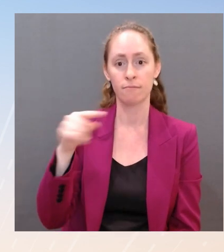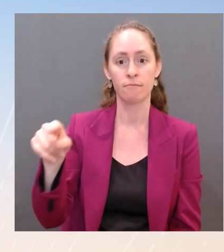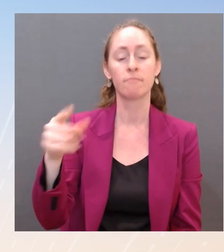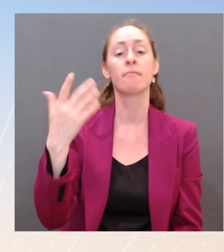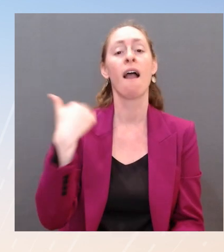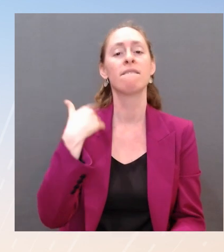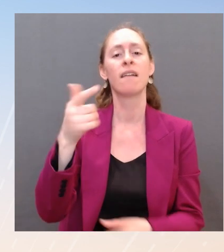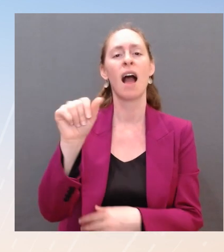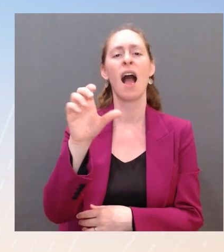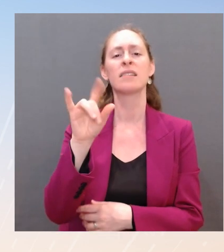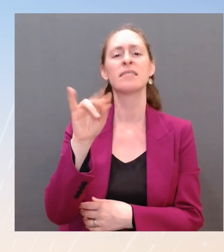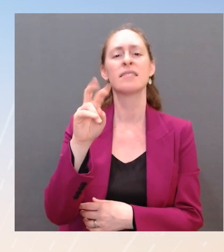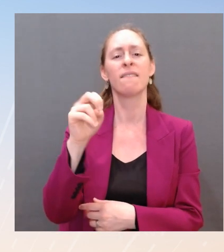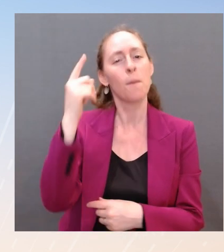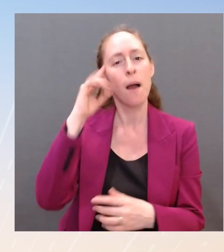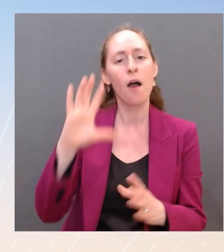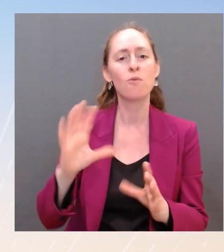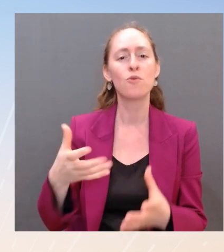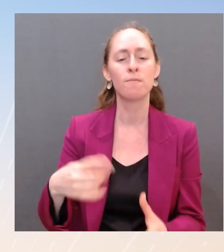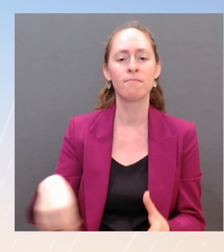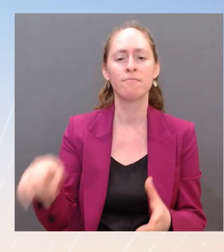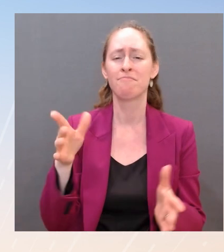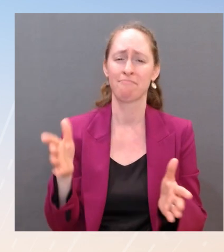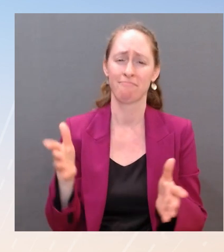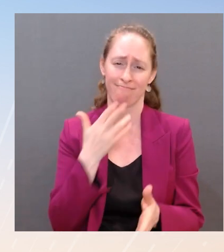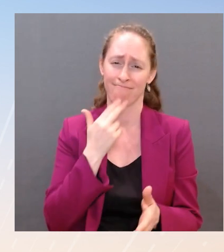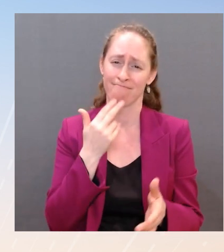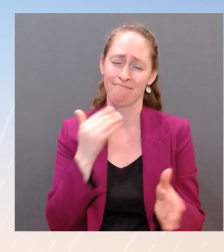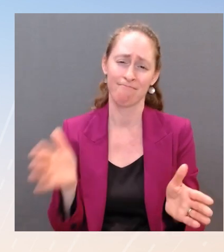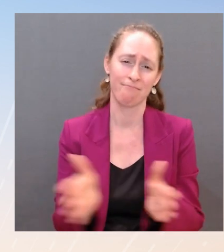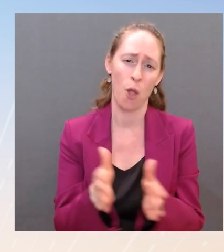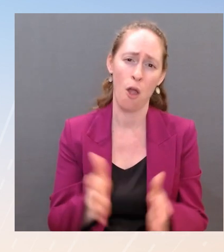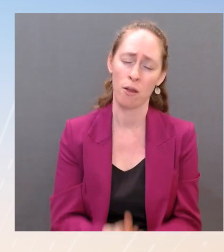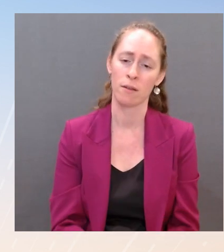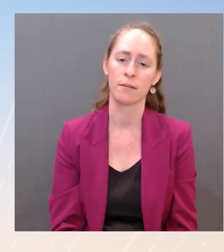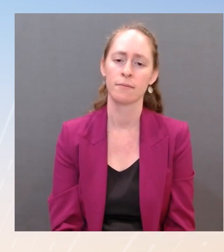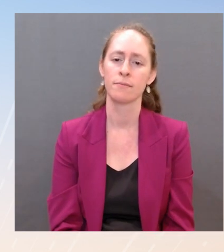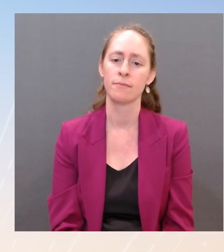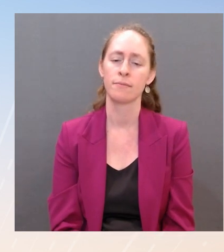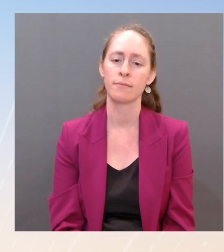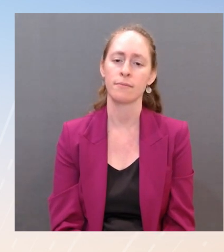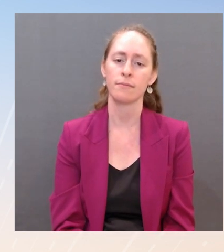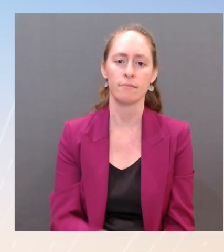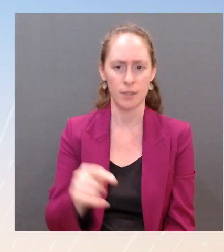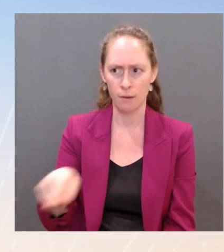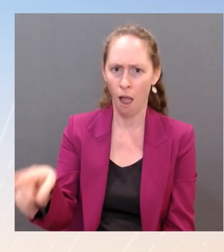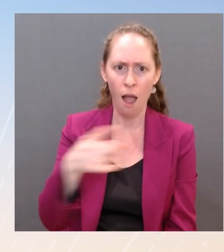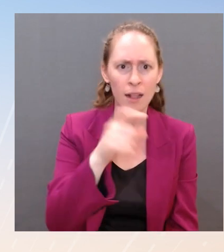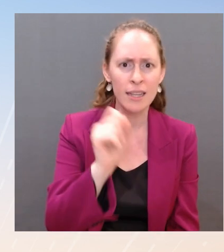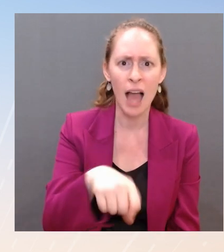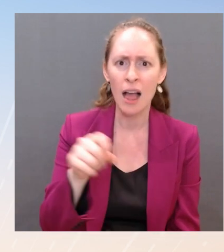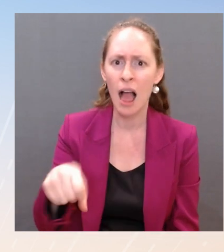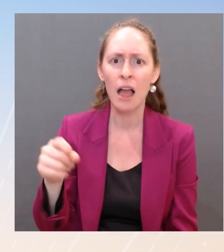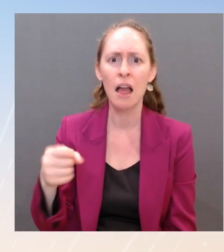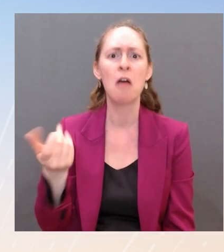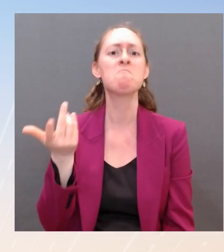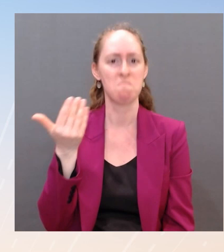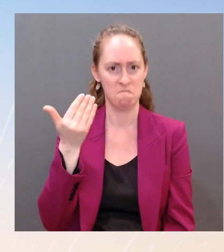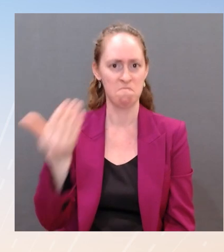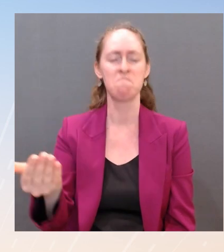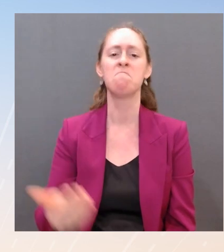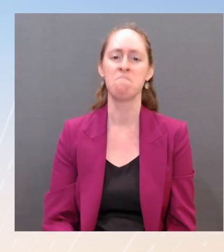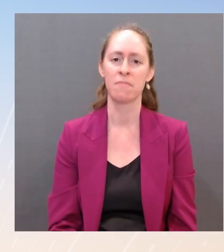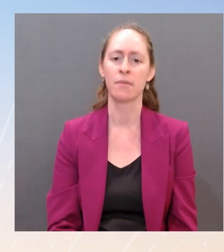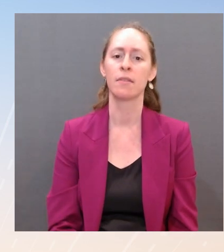I saw the potential in it. I saw the potential in using that as a platform, as a space to begin curating further